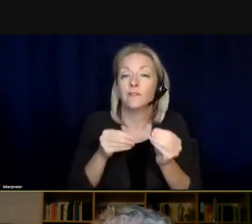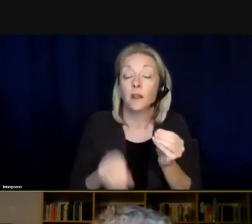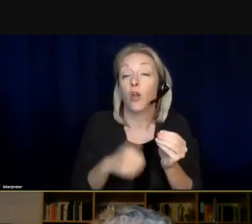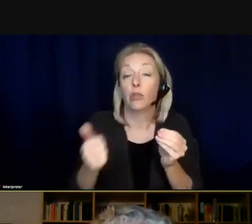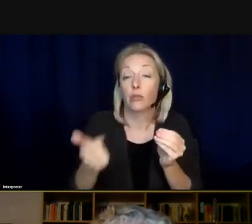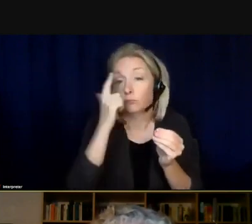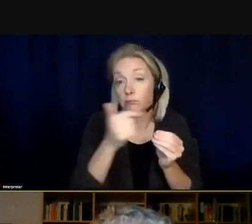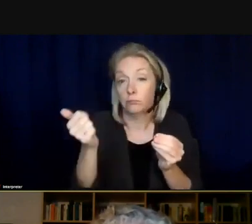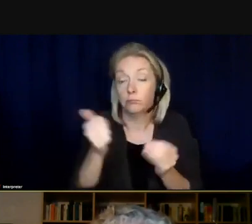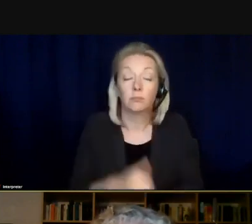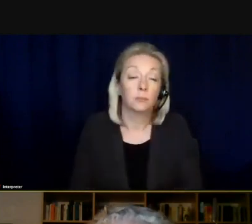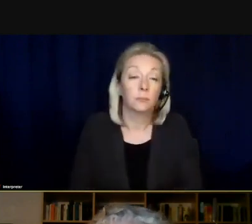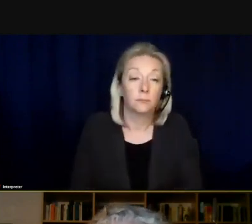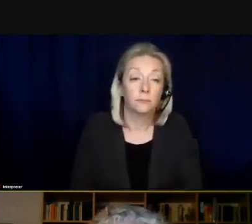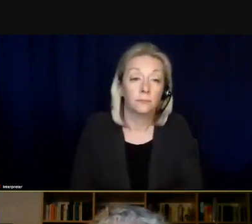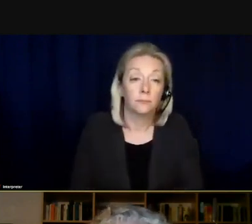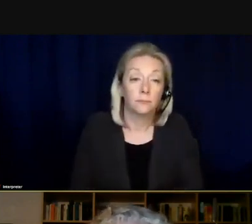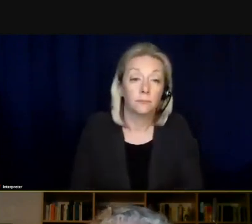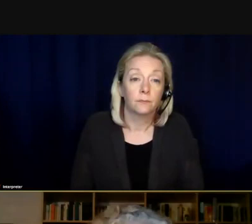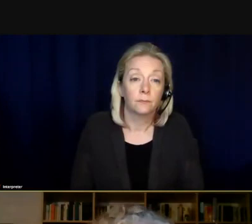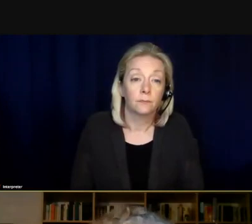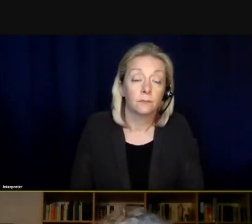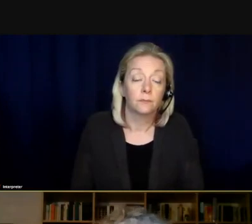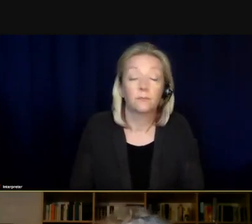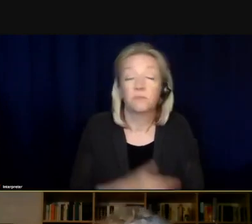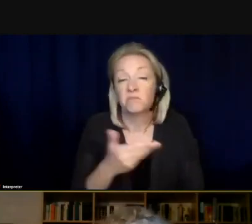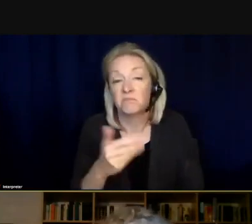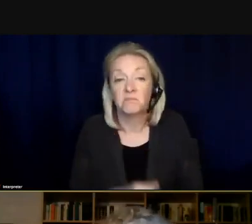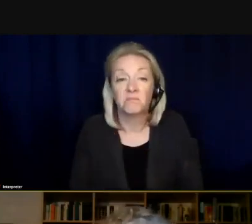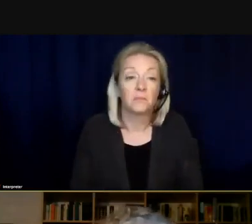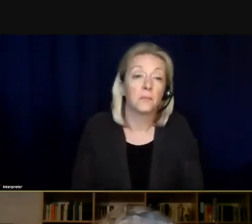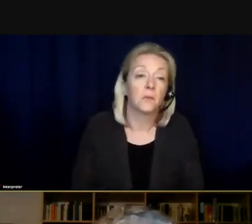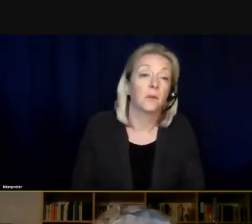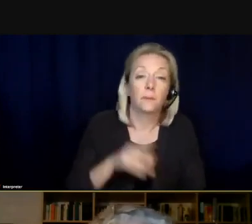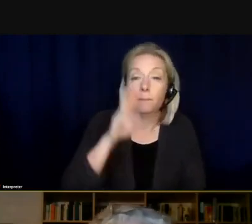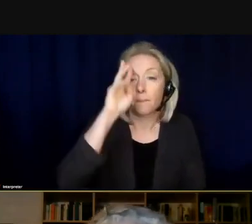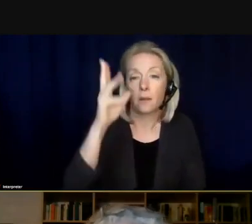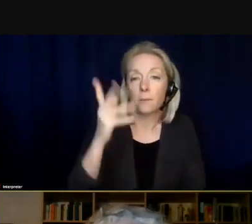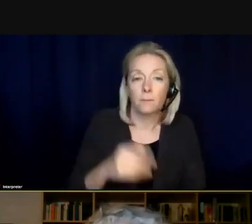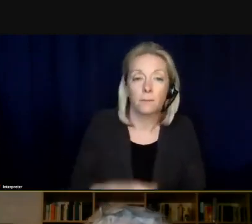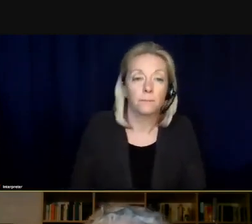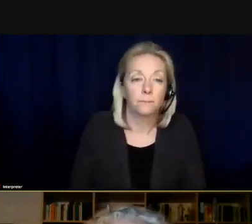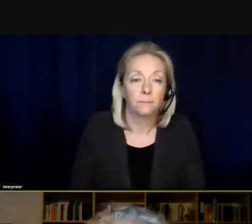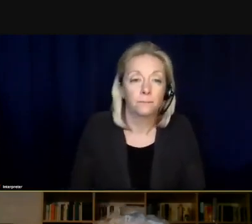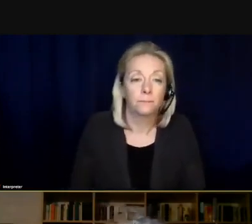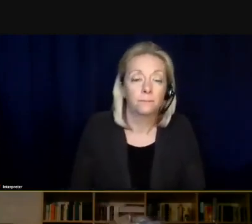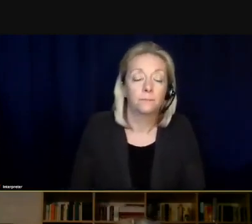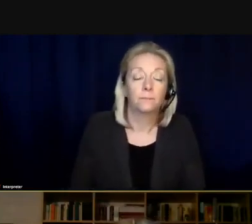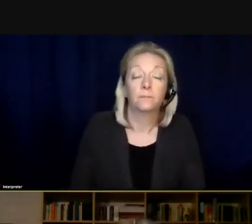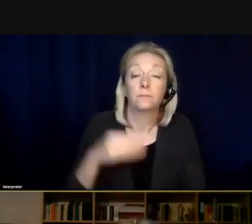So maybe this is a pre-test preparation. Like I said, type anything you want. And these are